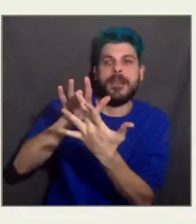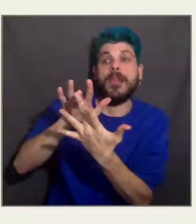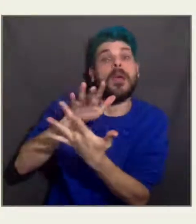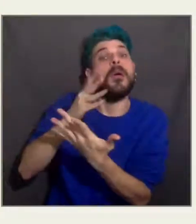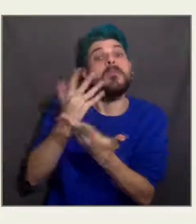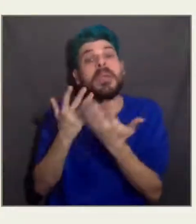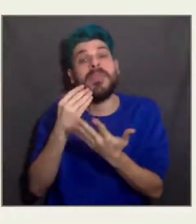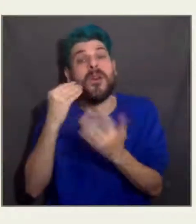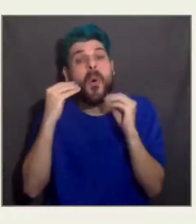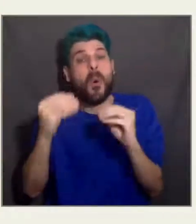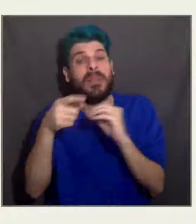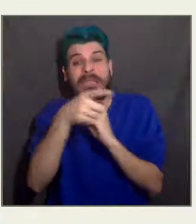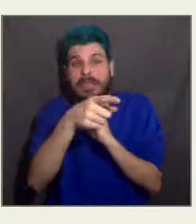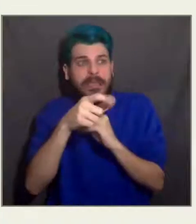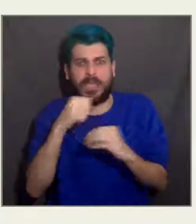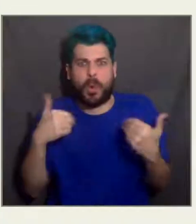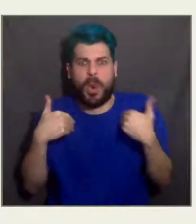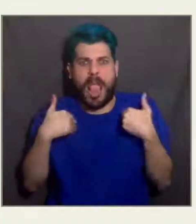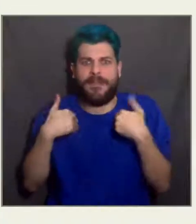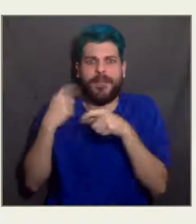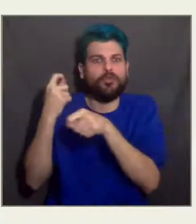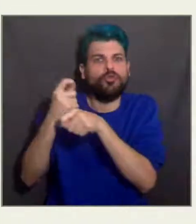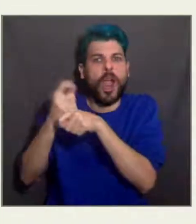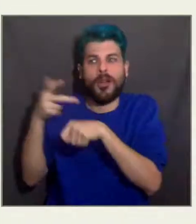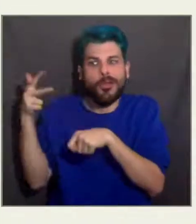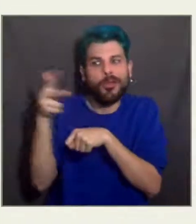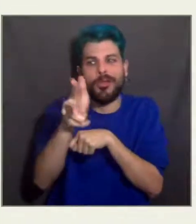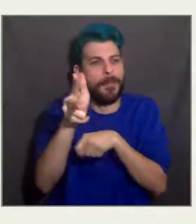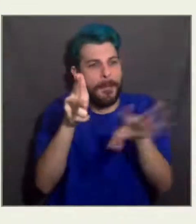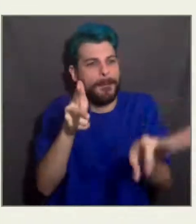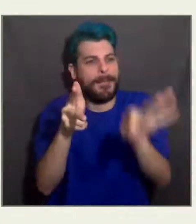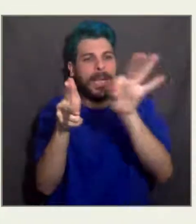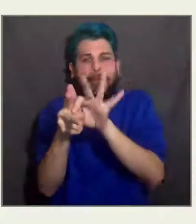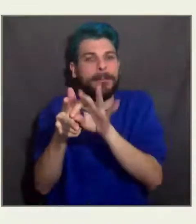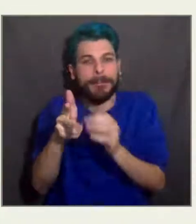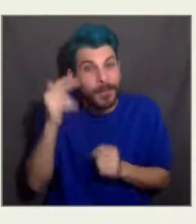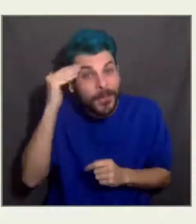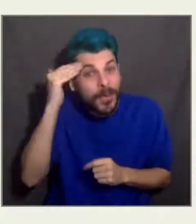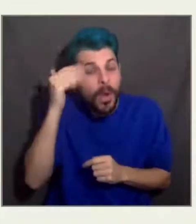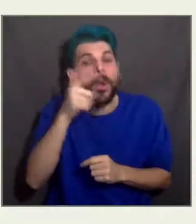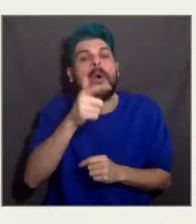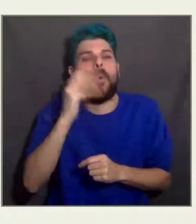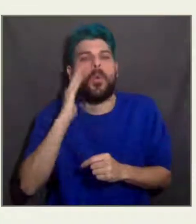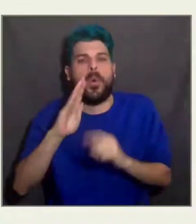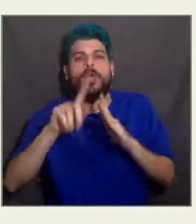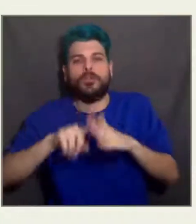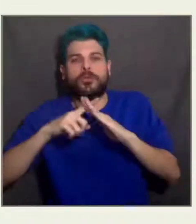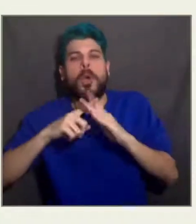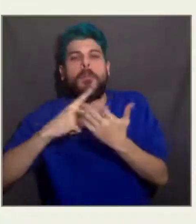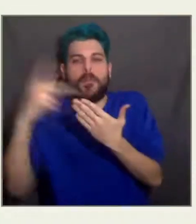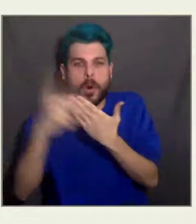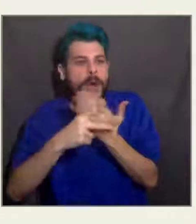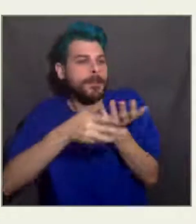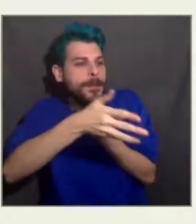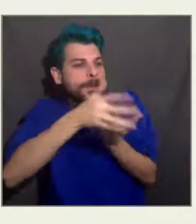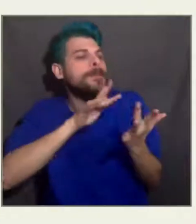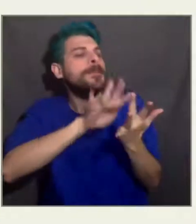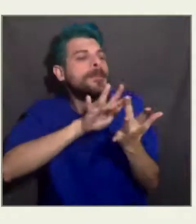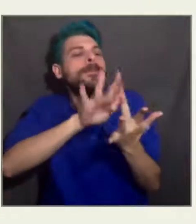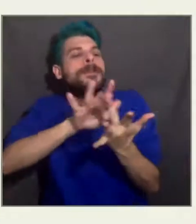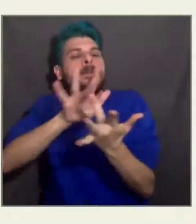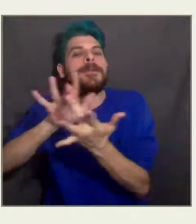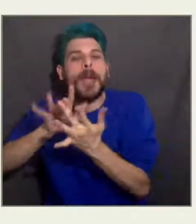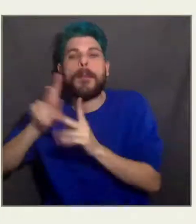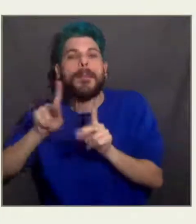because everyone deserves a sanitary place to live. Often, our RID Patrol teams work with trained outreach workers who help